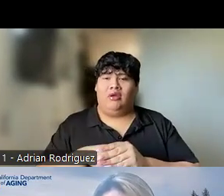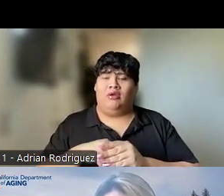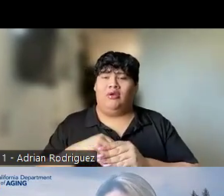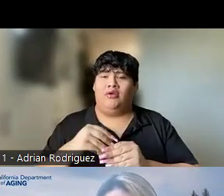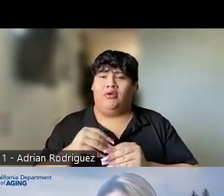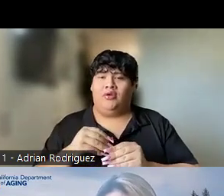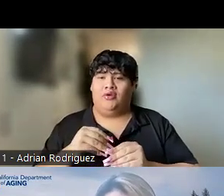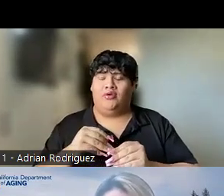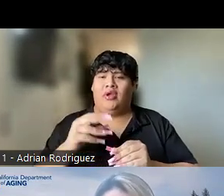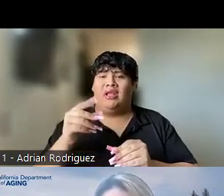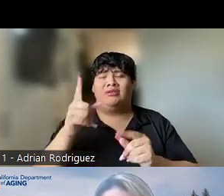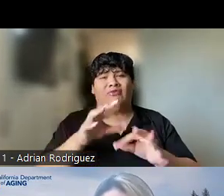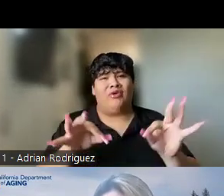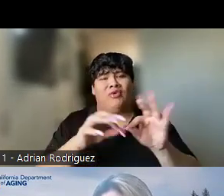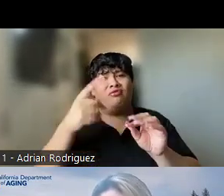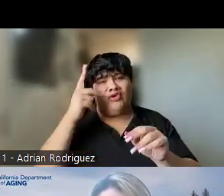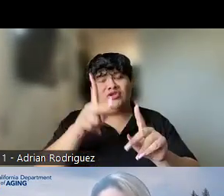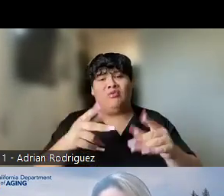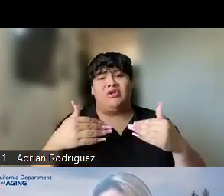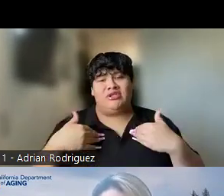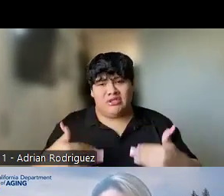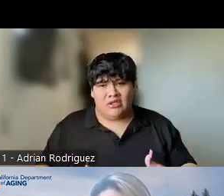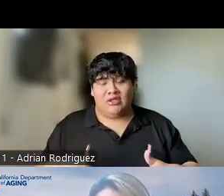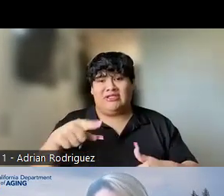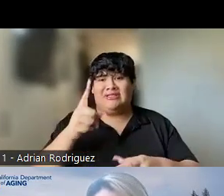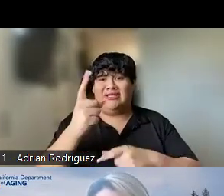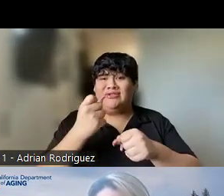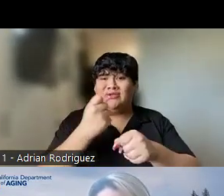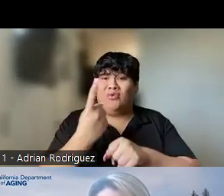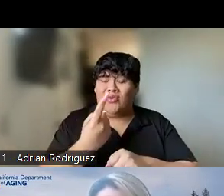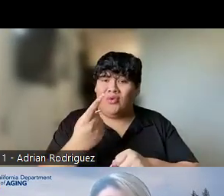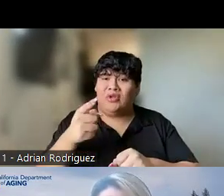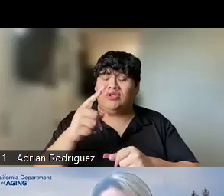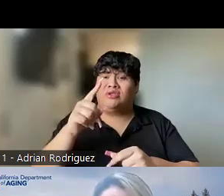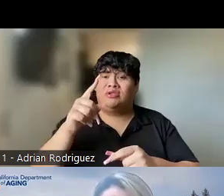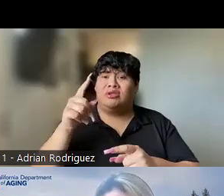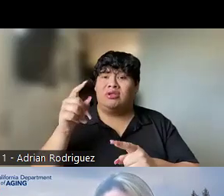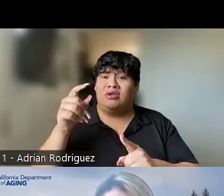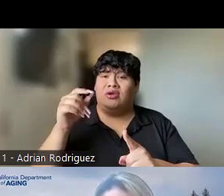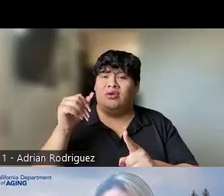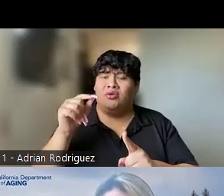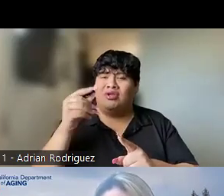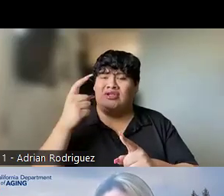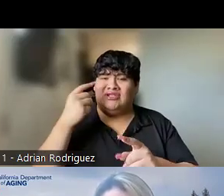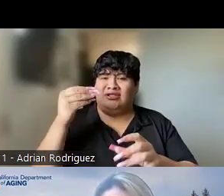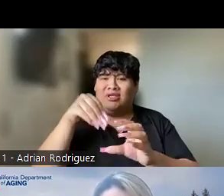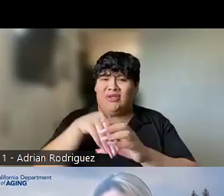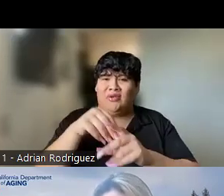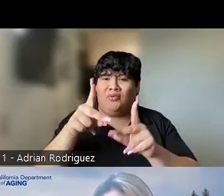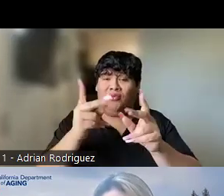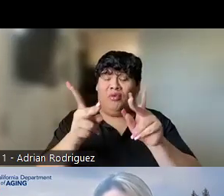to a person's health. Since last year alone, ECM and community supports enrollment has grown by